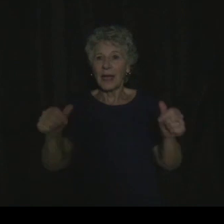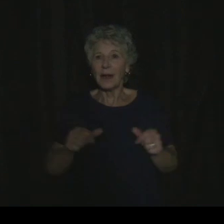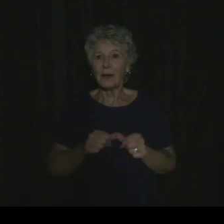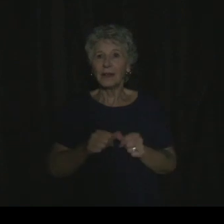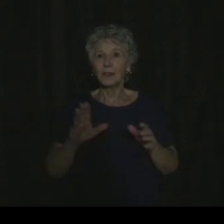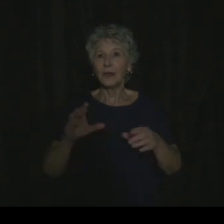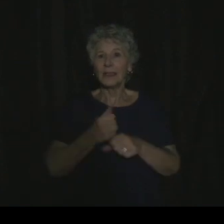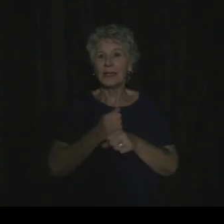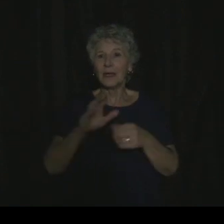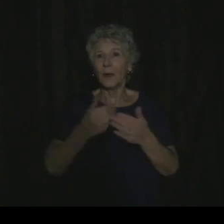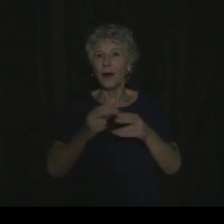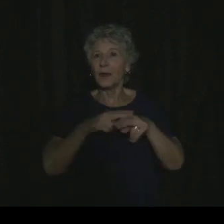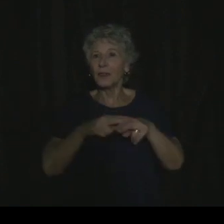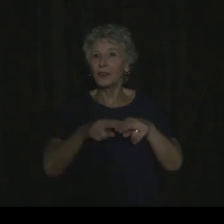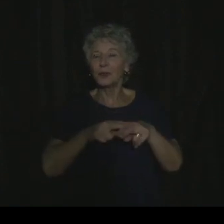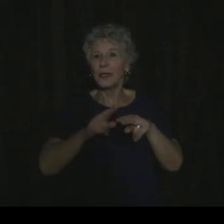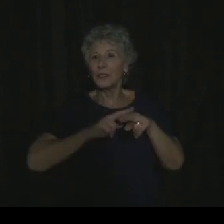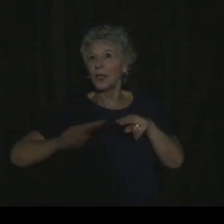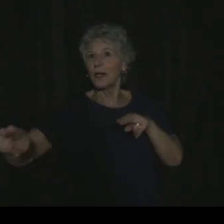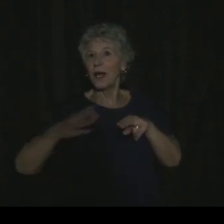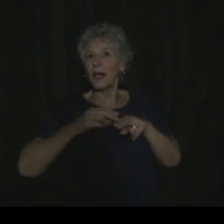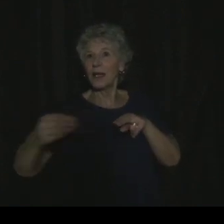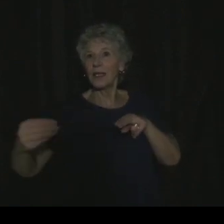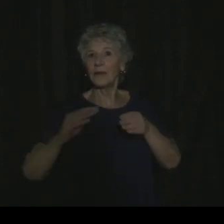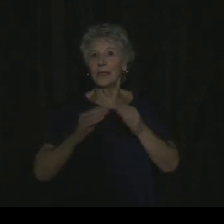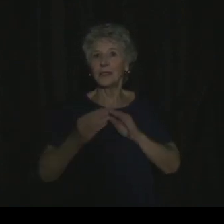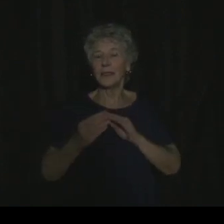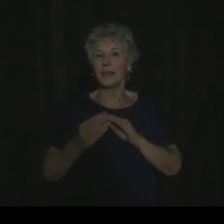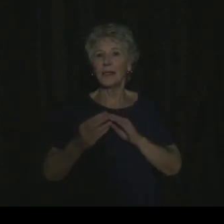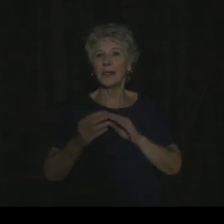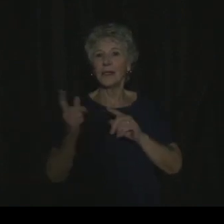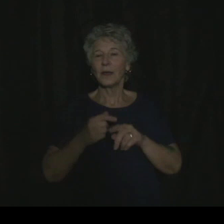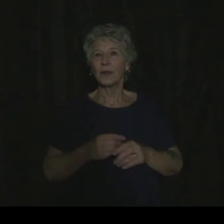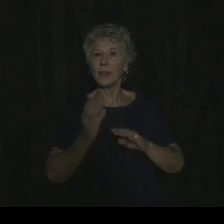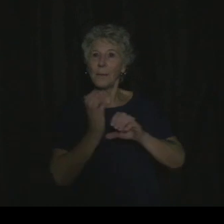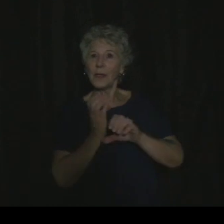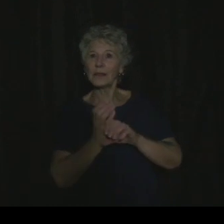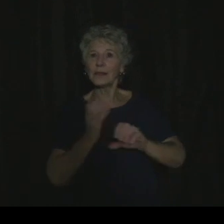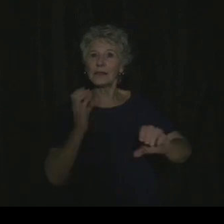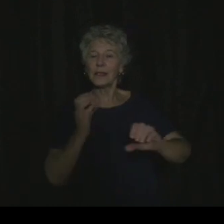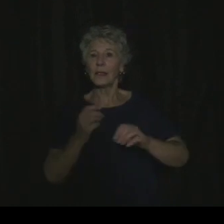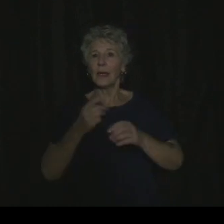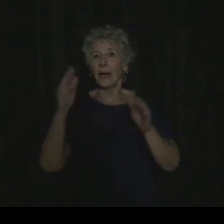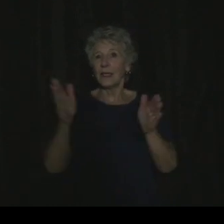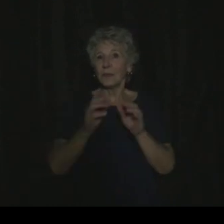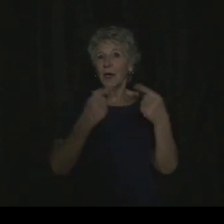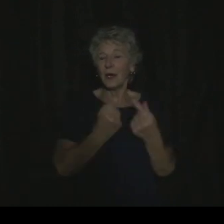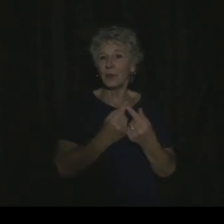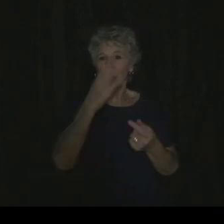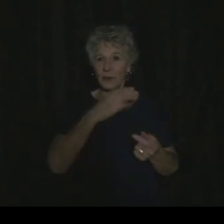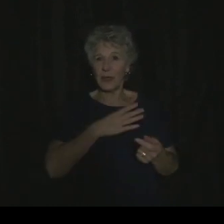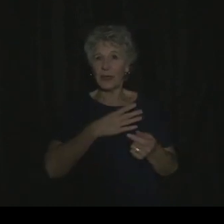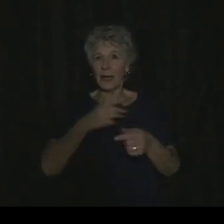the subways at the same time to get out of the city, to get back to our buses and vans. There was a small group of men. I was